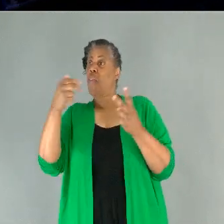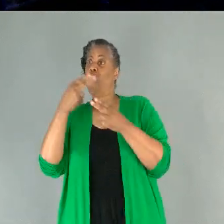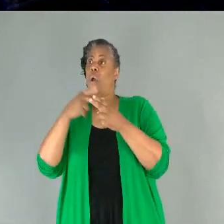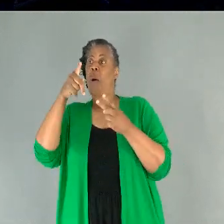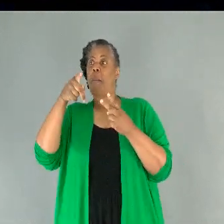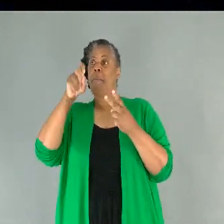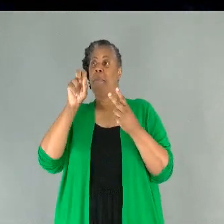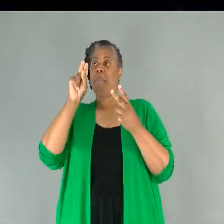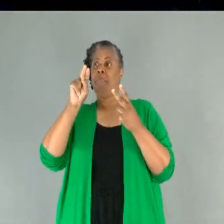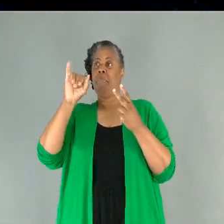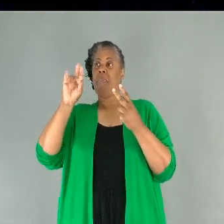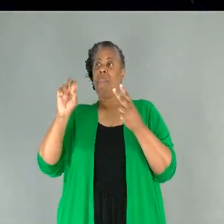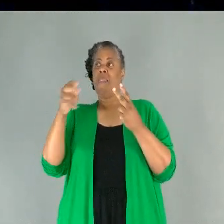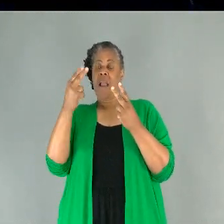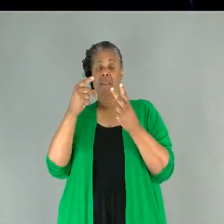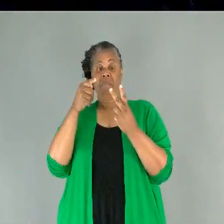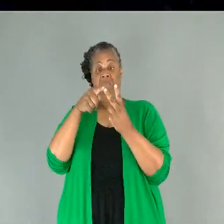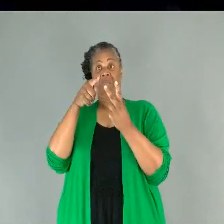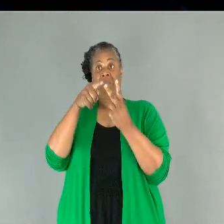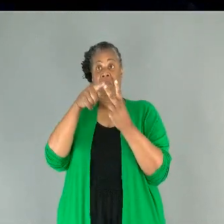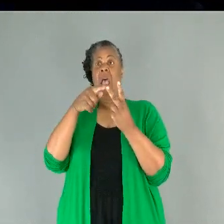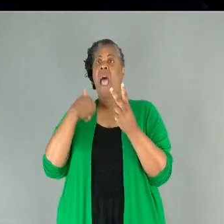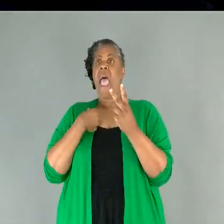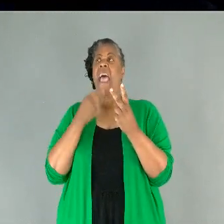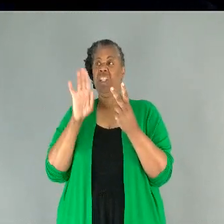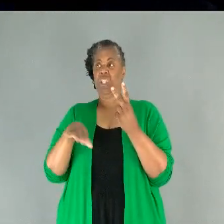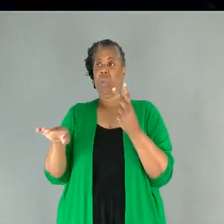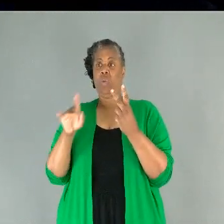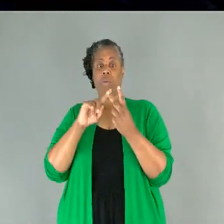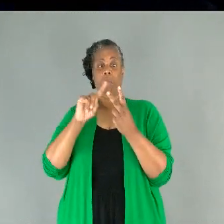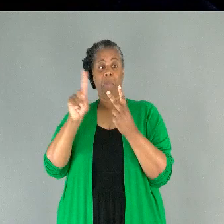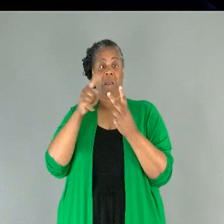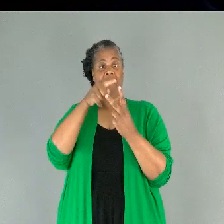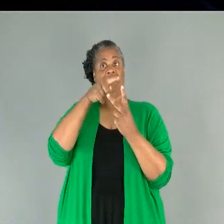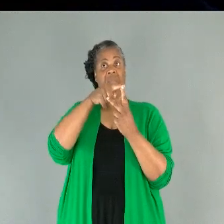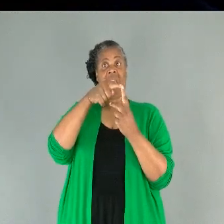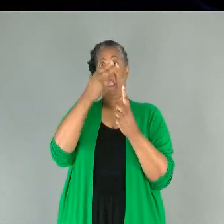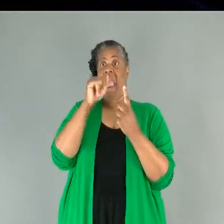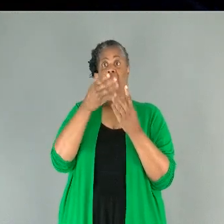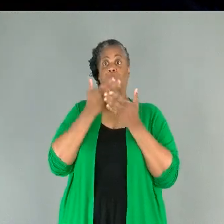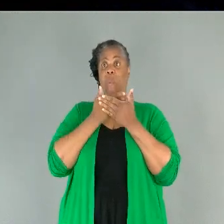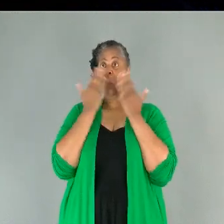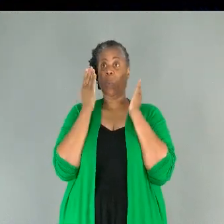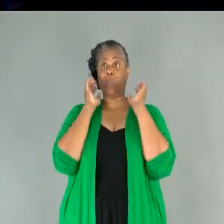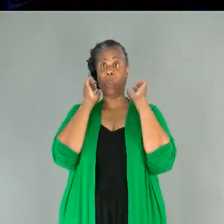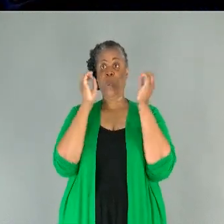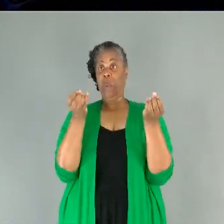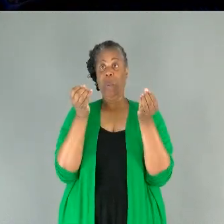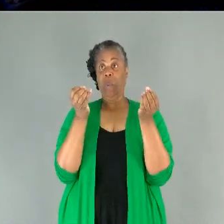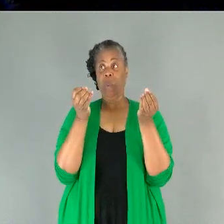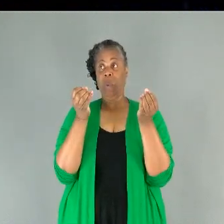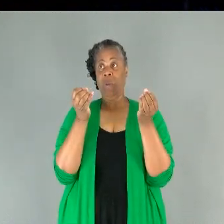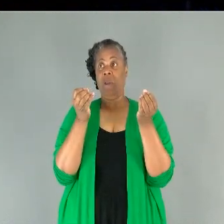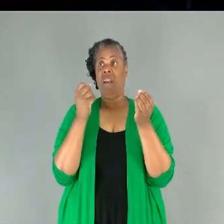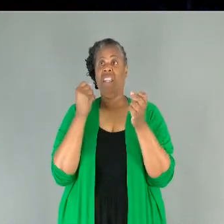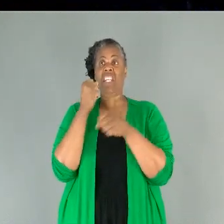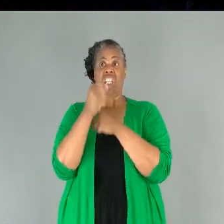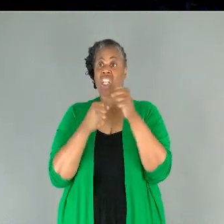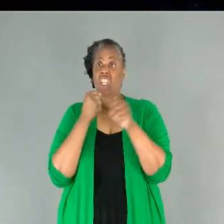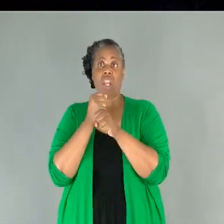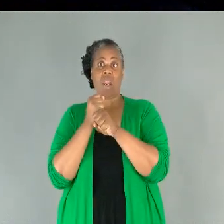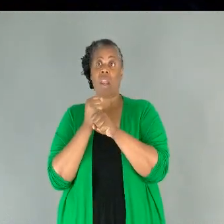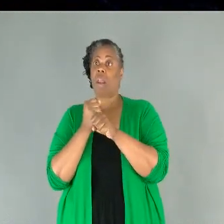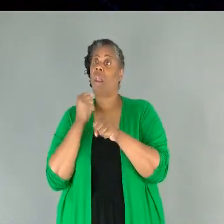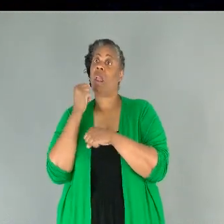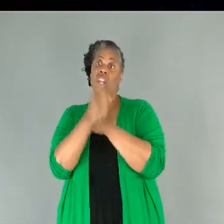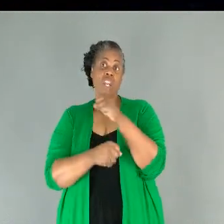Peninnah. Peninnah had children, but Hannah had none. Year